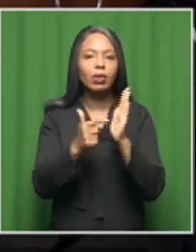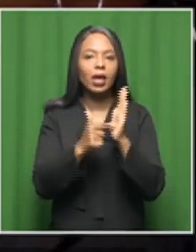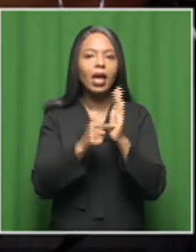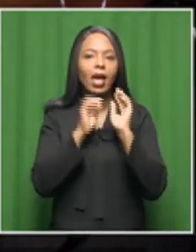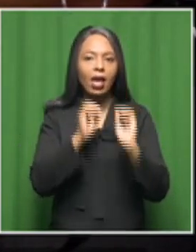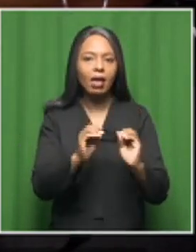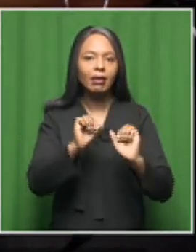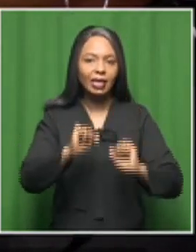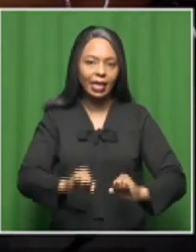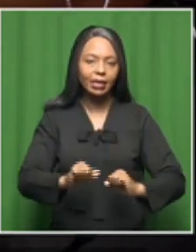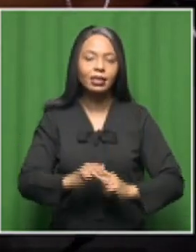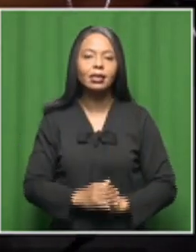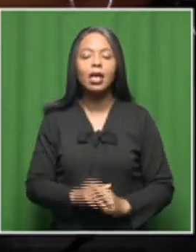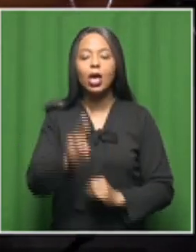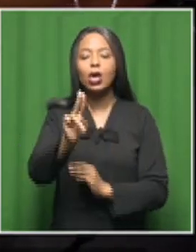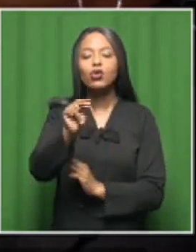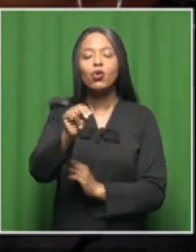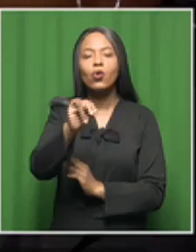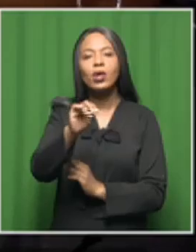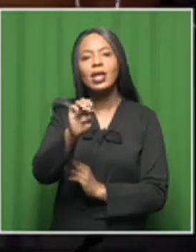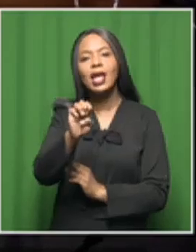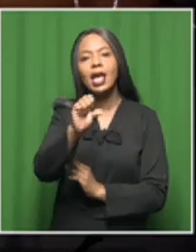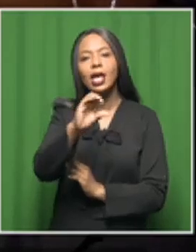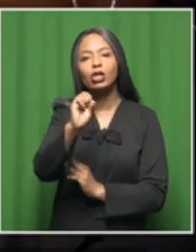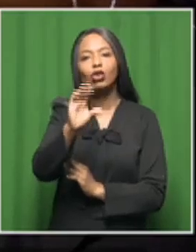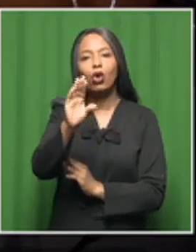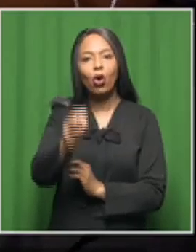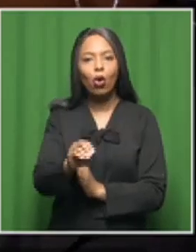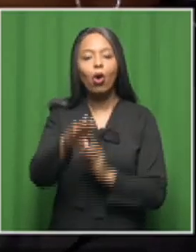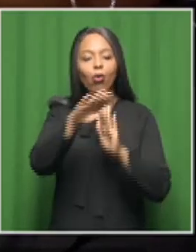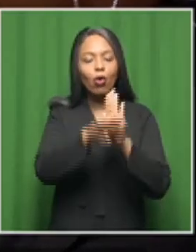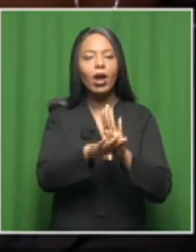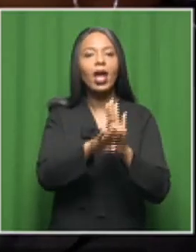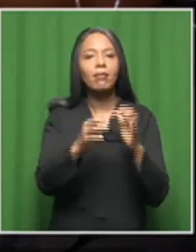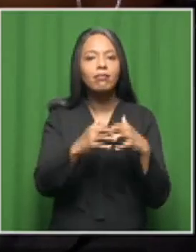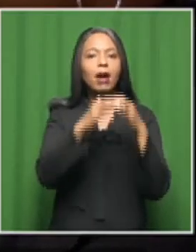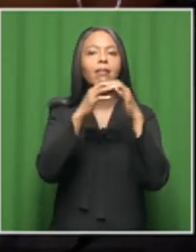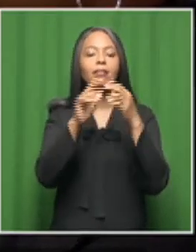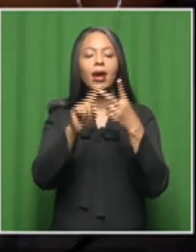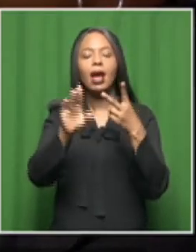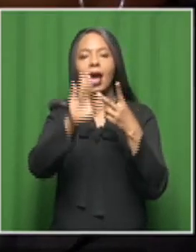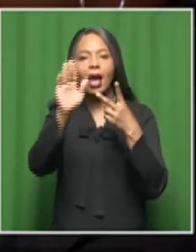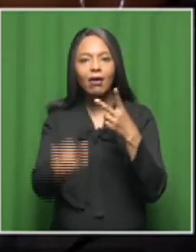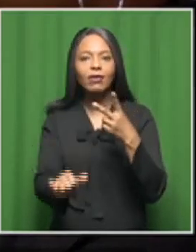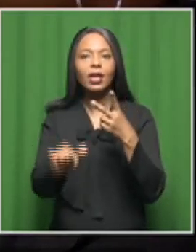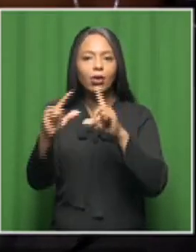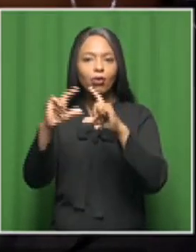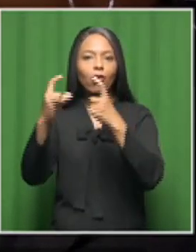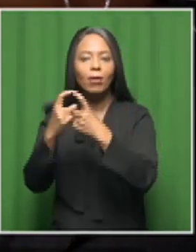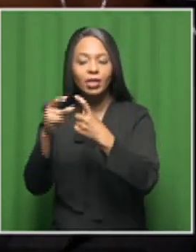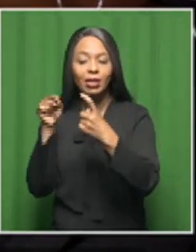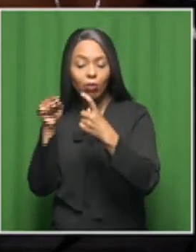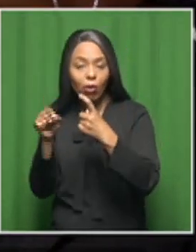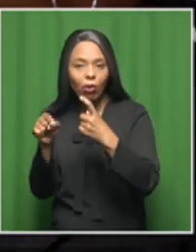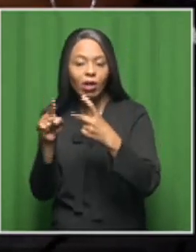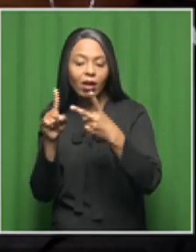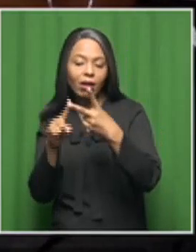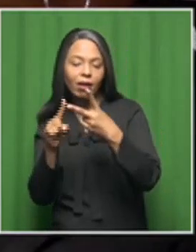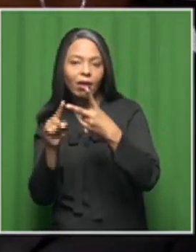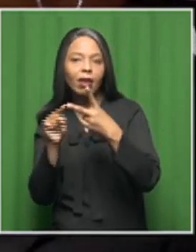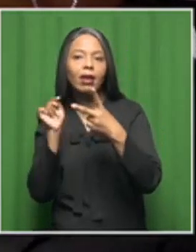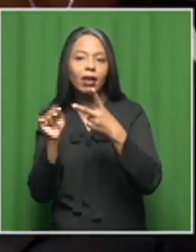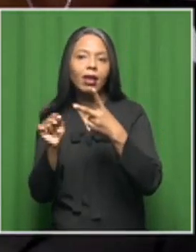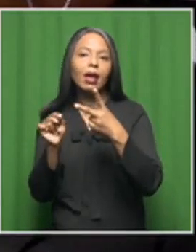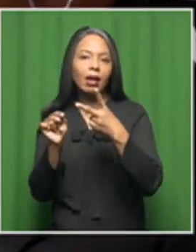UNESCO programs, the African Commission who issued a number